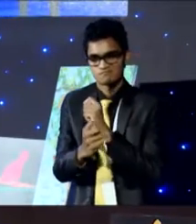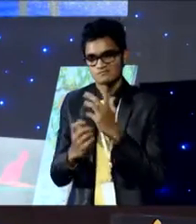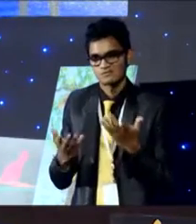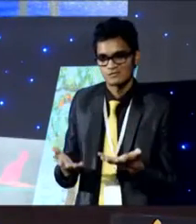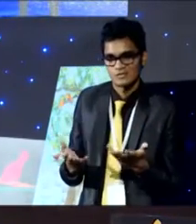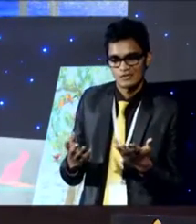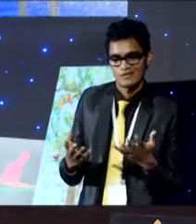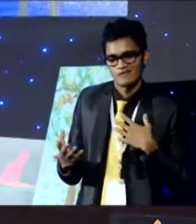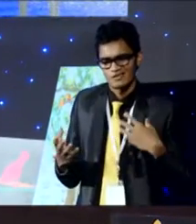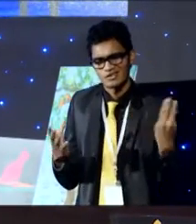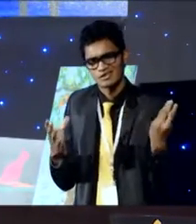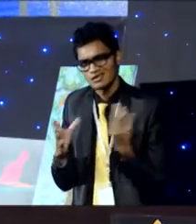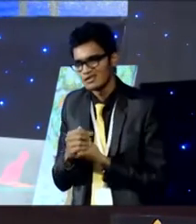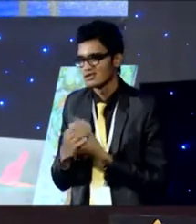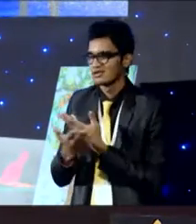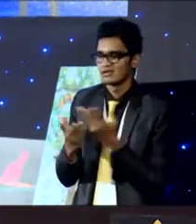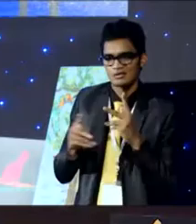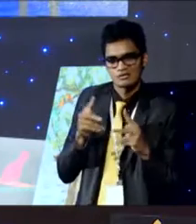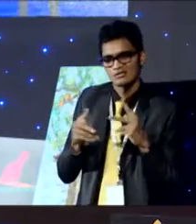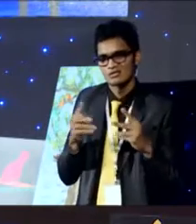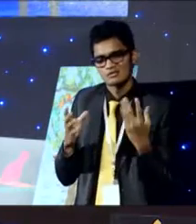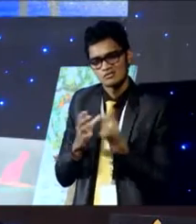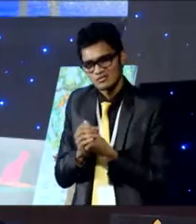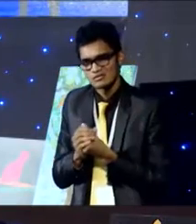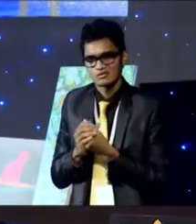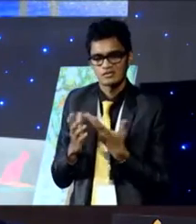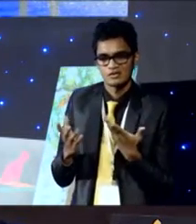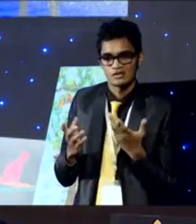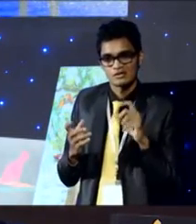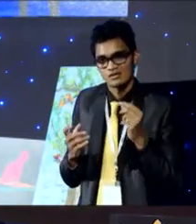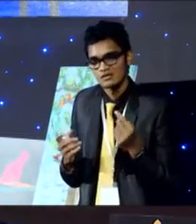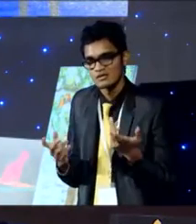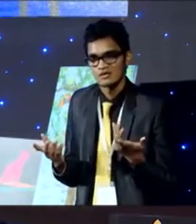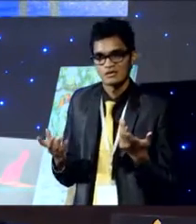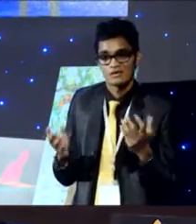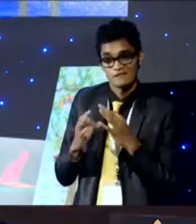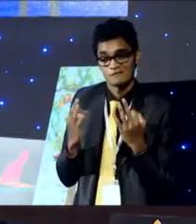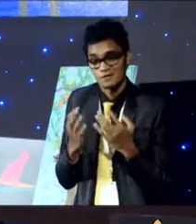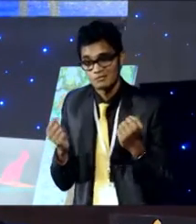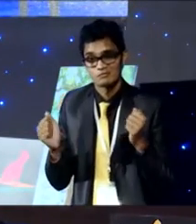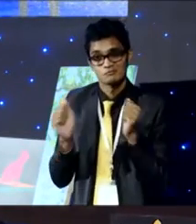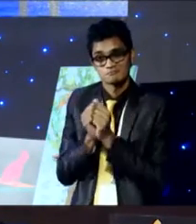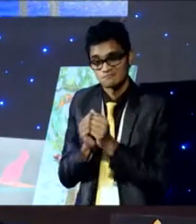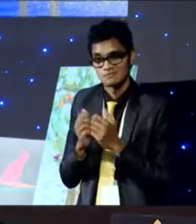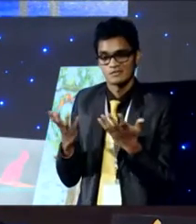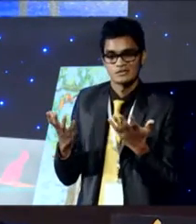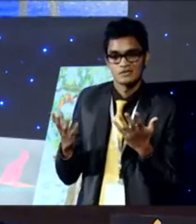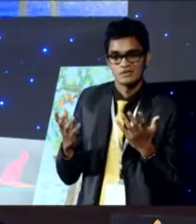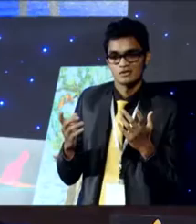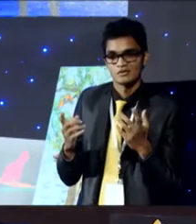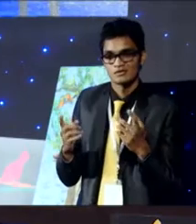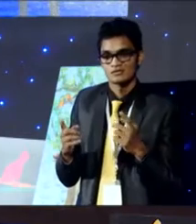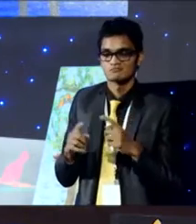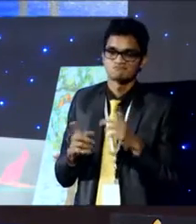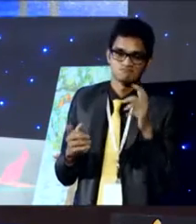we are inclusive as a society, we care for others, we have more family ties than we have in the West, etc., really we